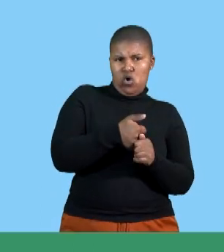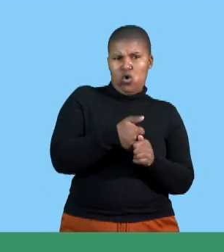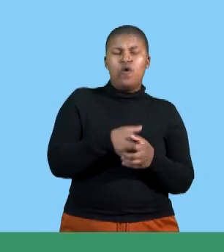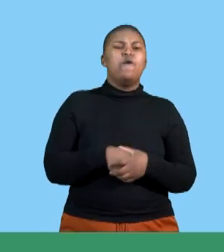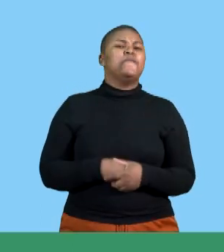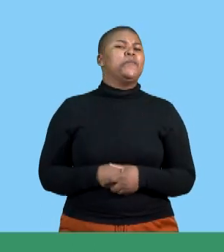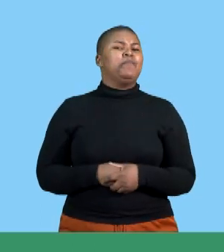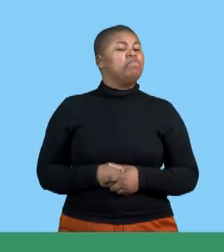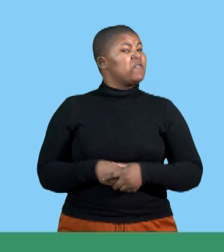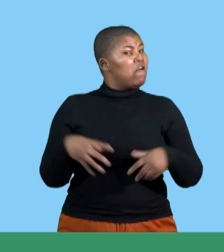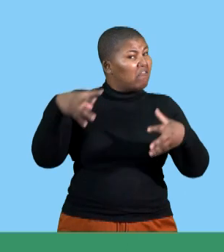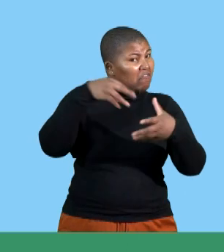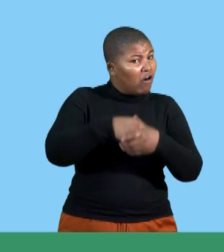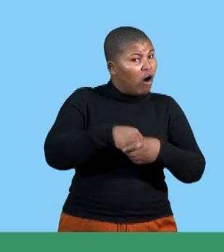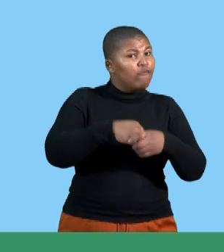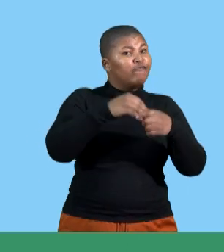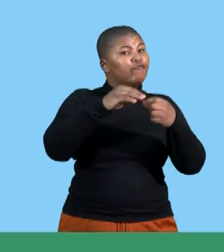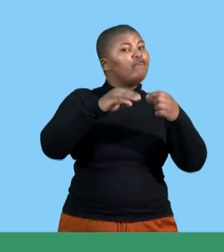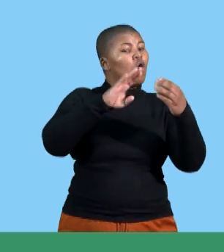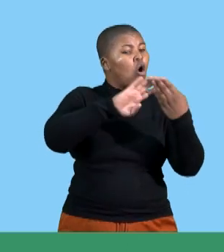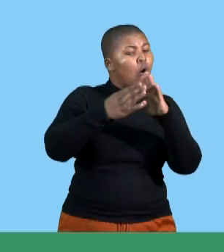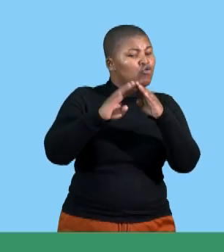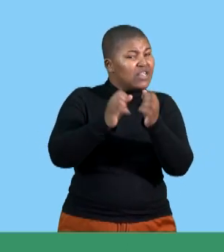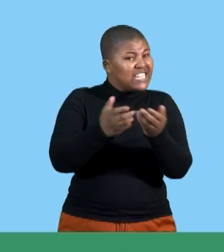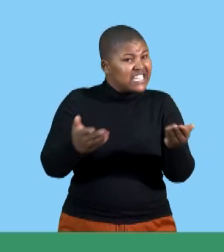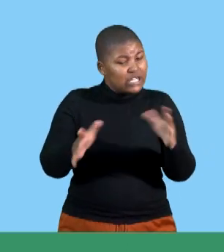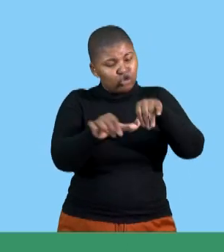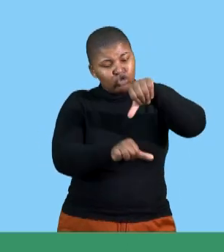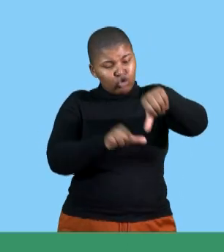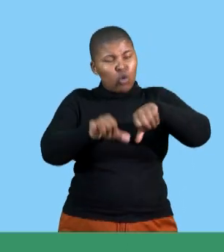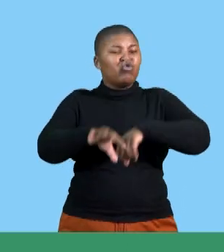social benefit. So a non-profit company,